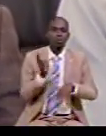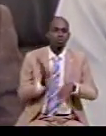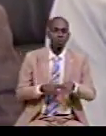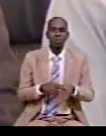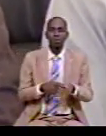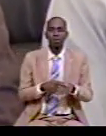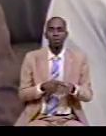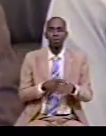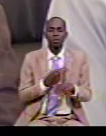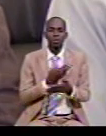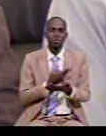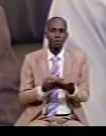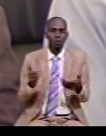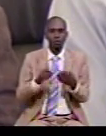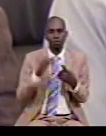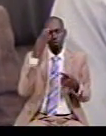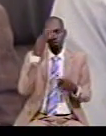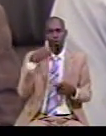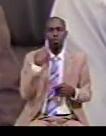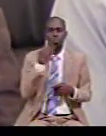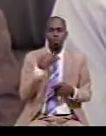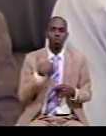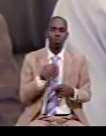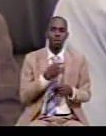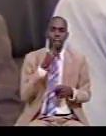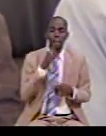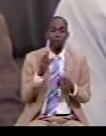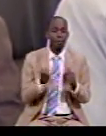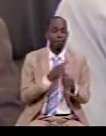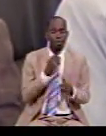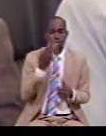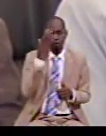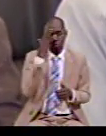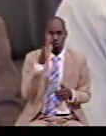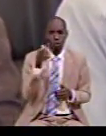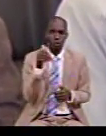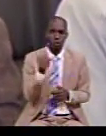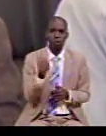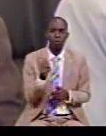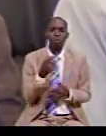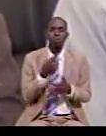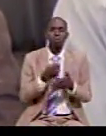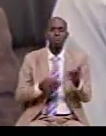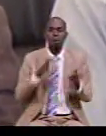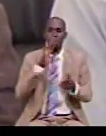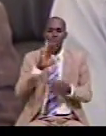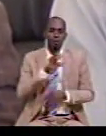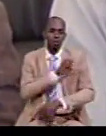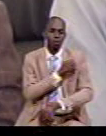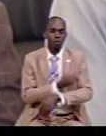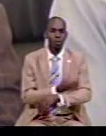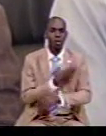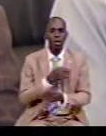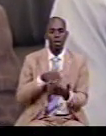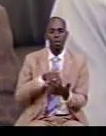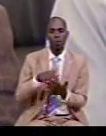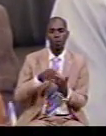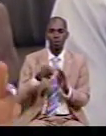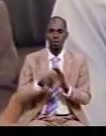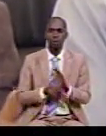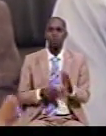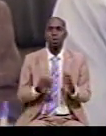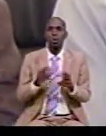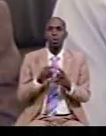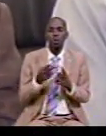yourself. What are your strengths and weaknesses? Or you do what we call SWOT analysis to make sure that